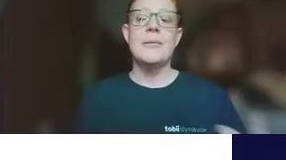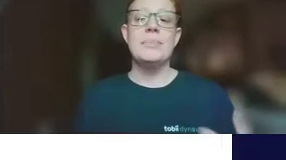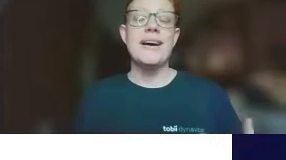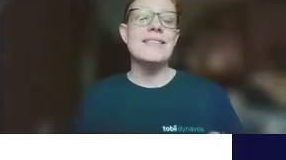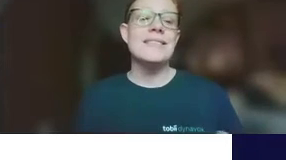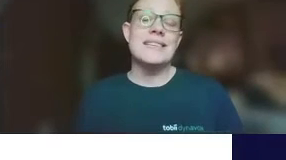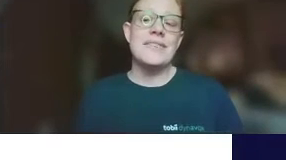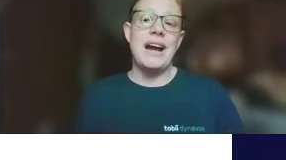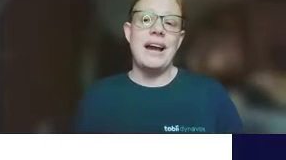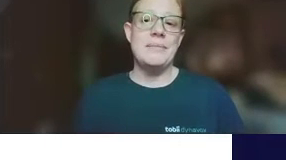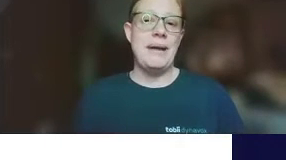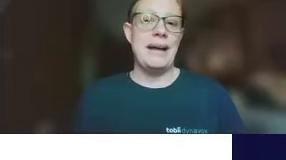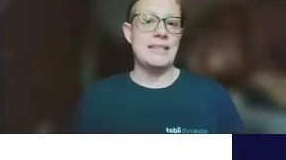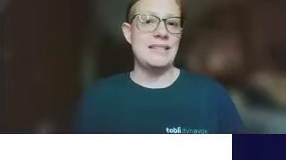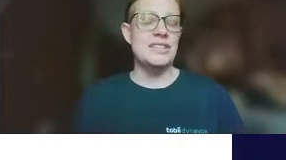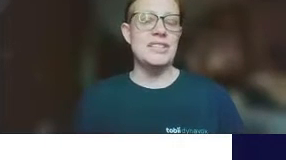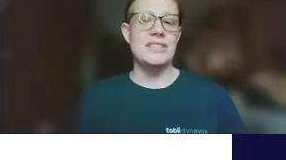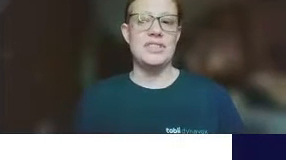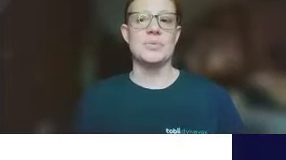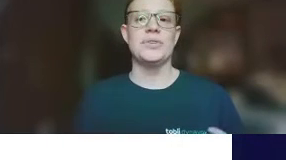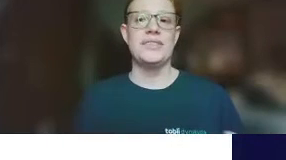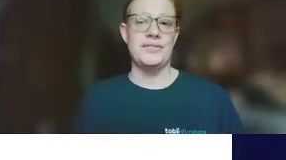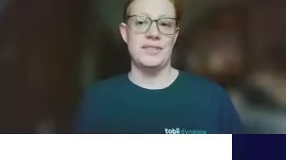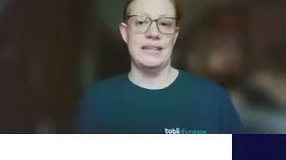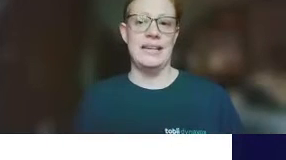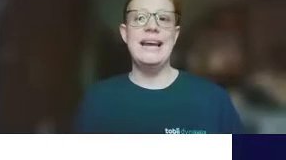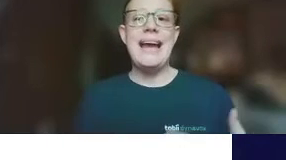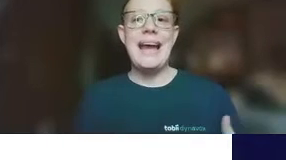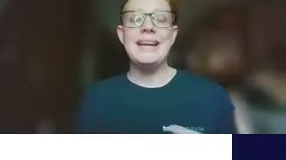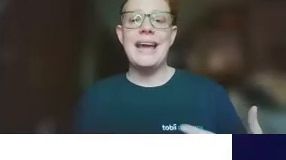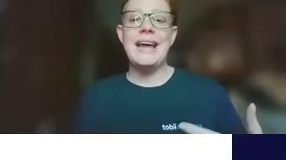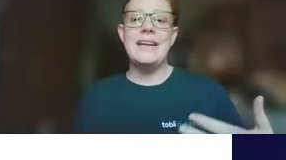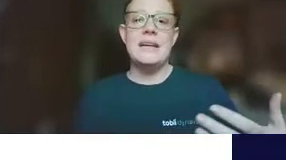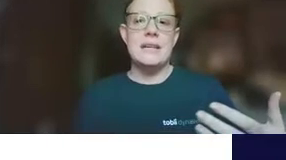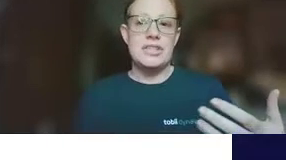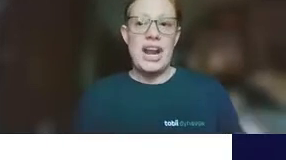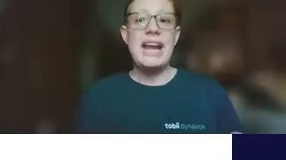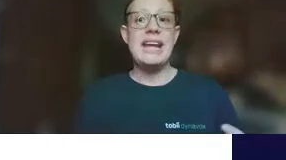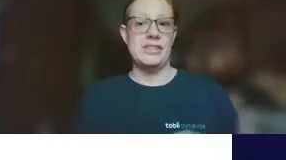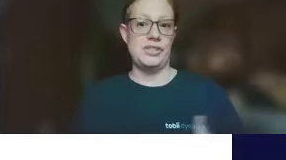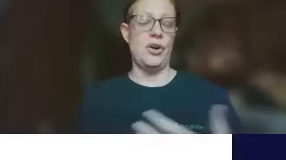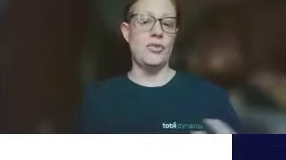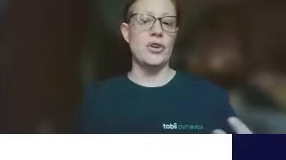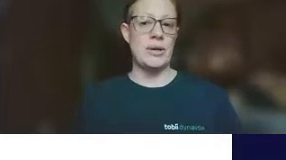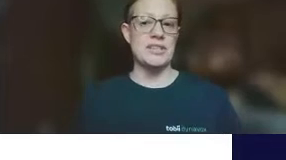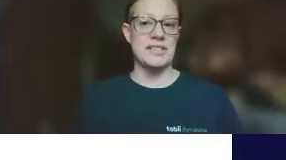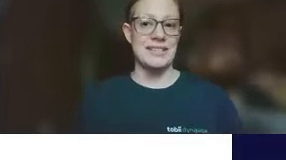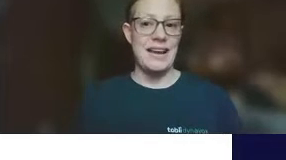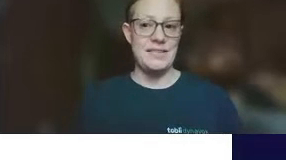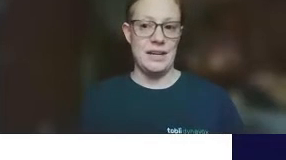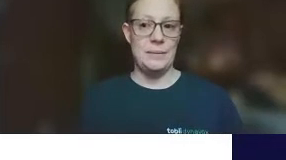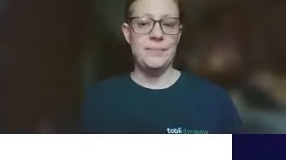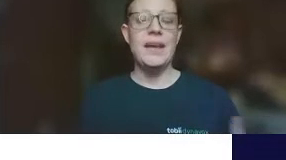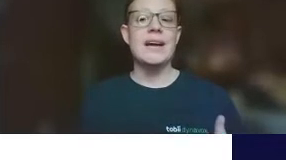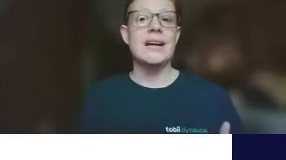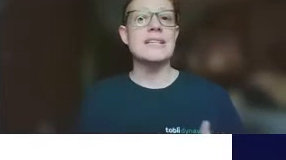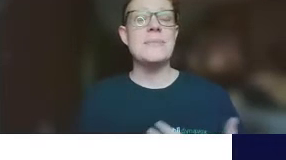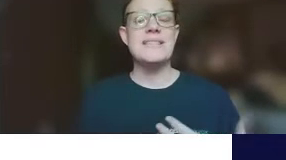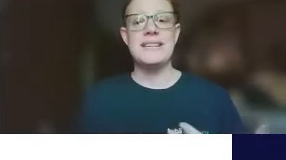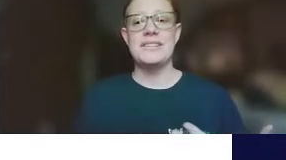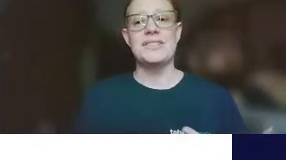Because CVI impacts each individual differently and can change over a person's lifetime,